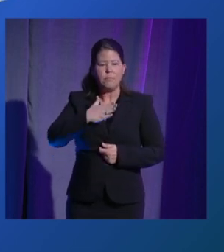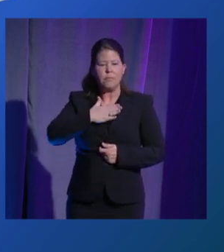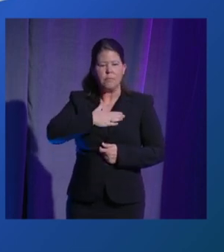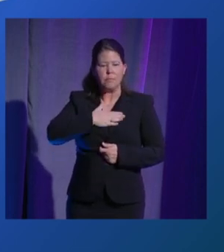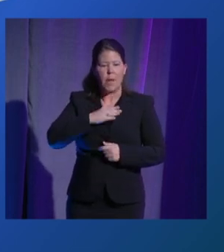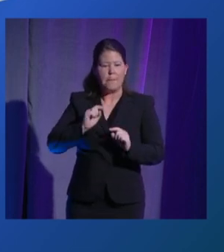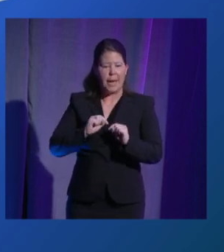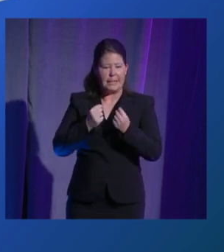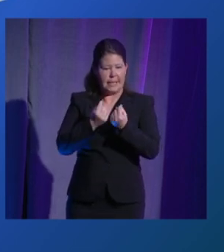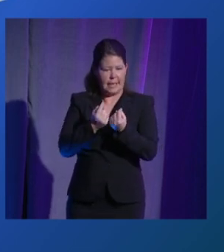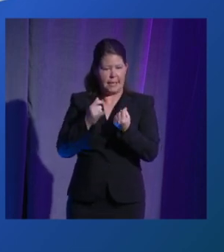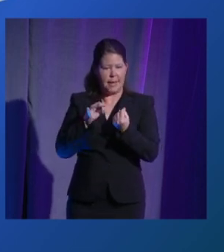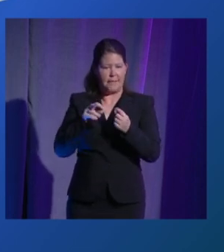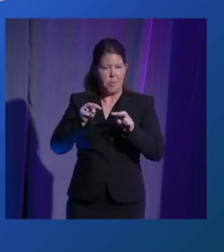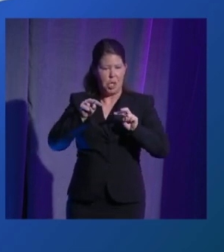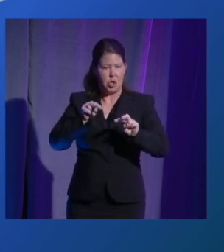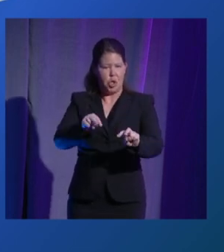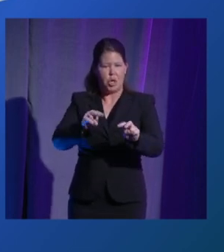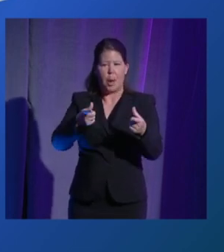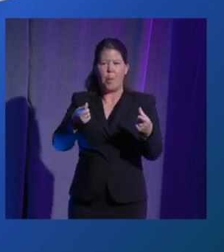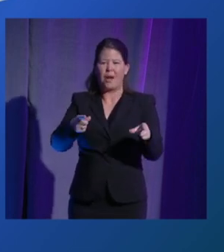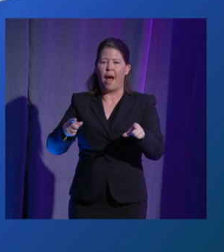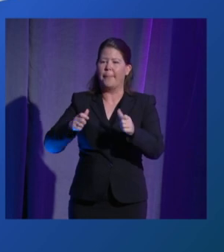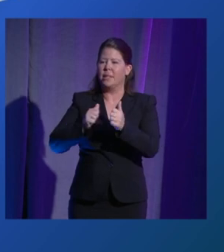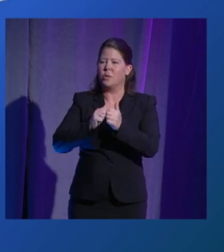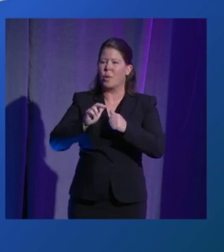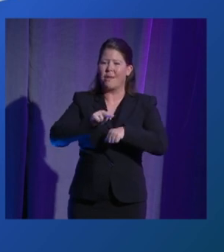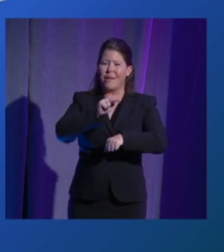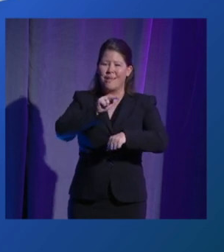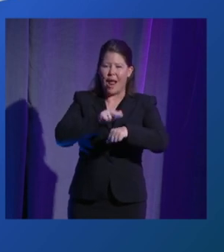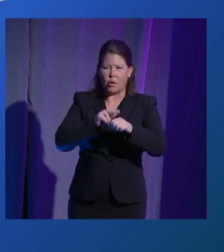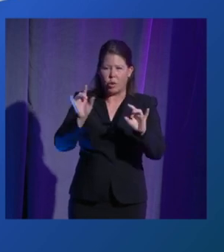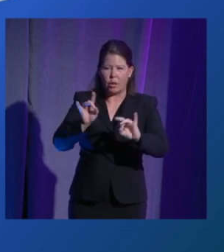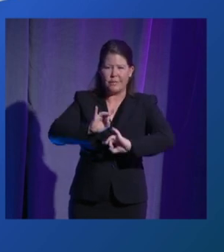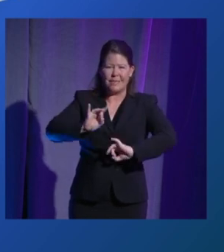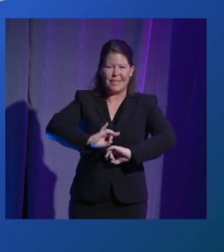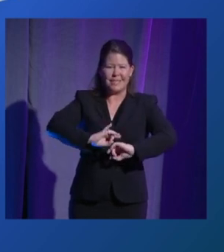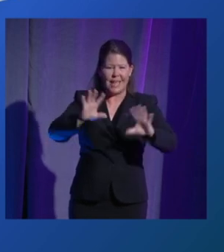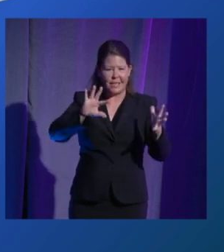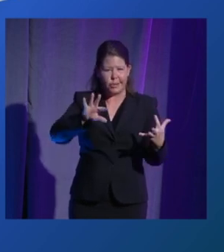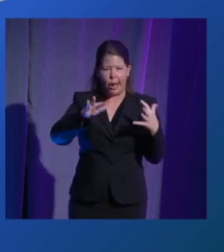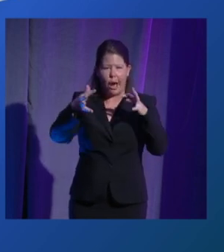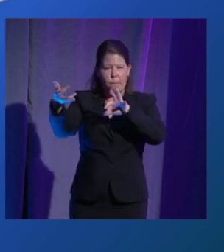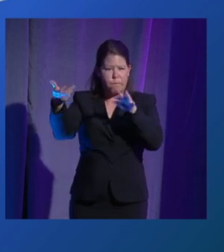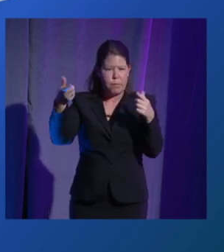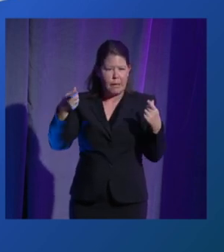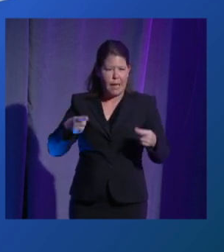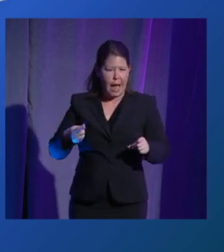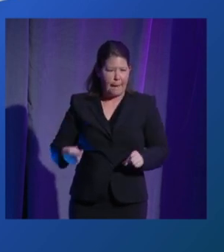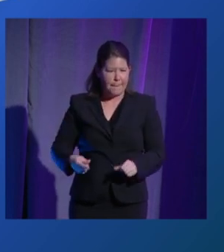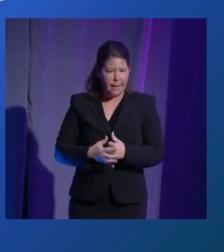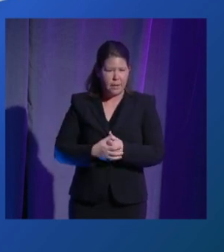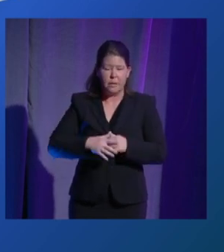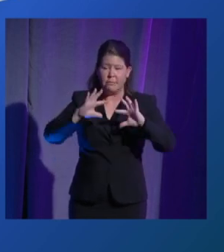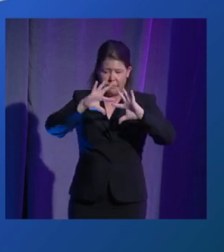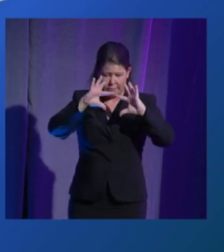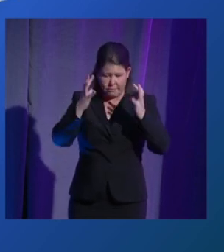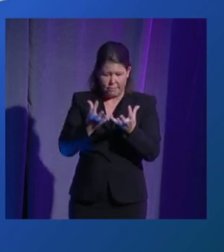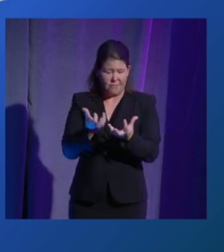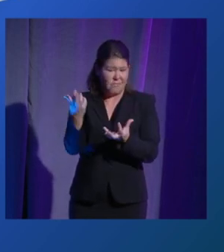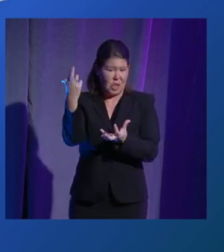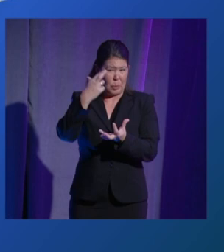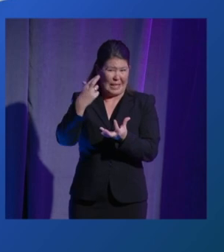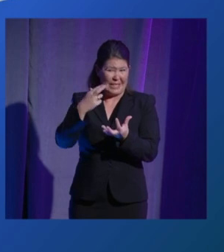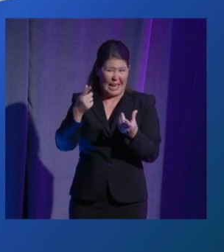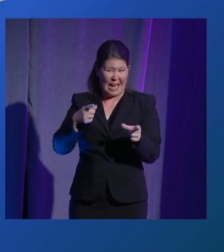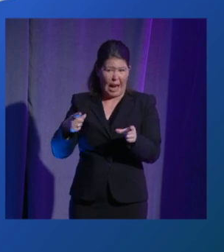intensity of natural disasters it's on the increase and you know all this is due to climate change there's